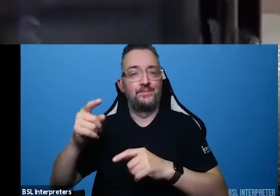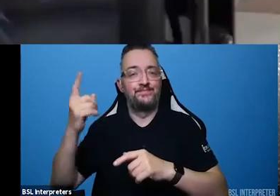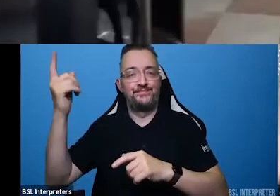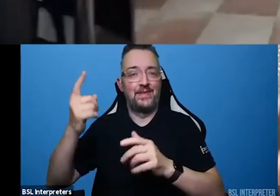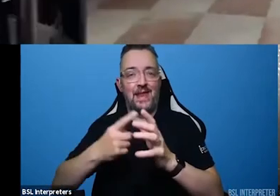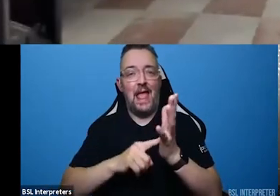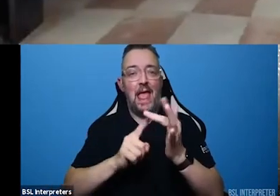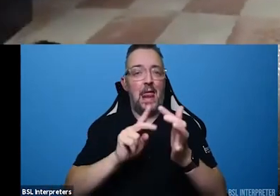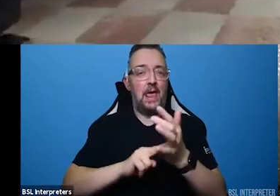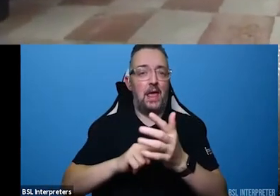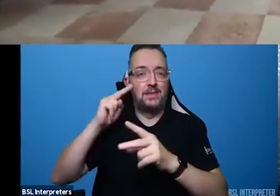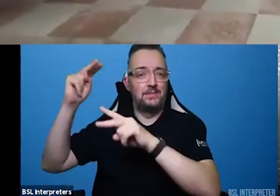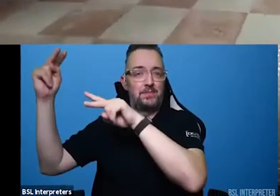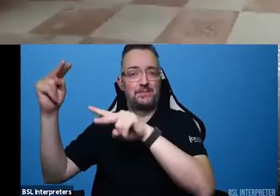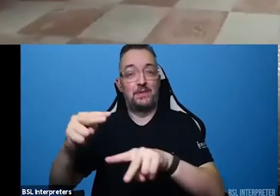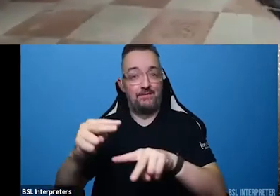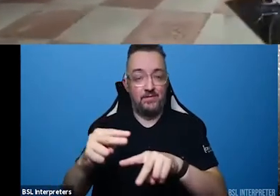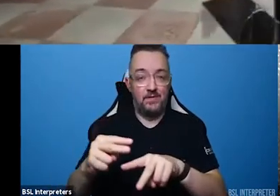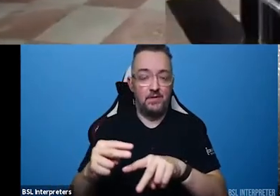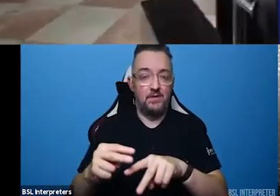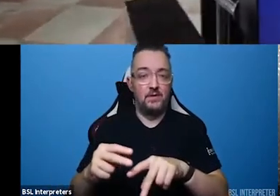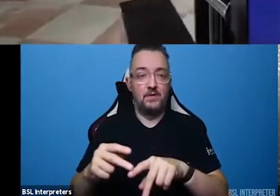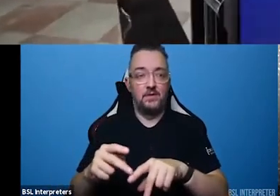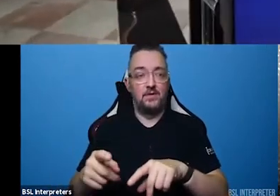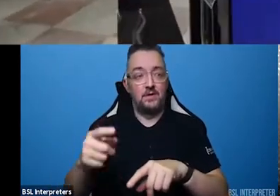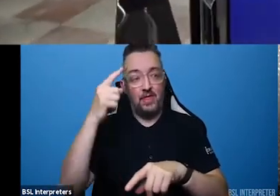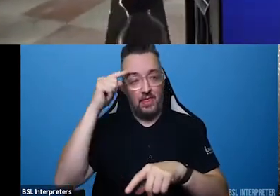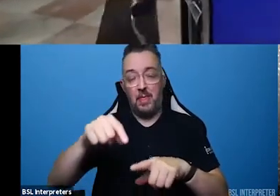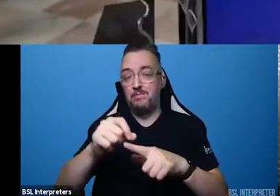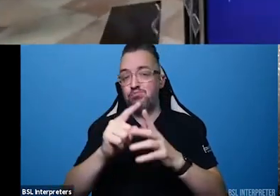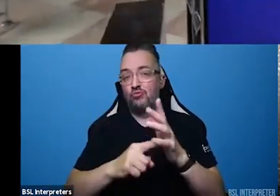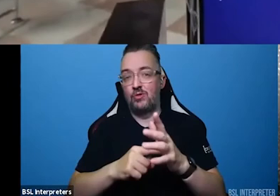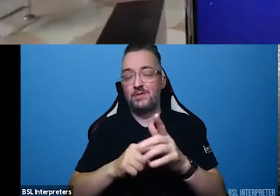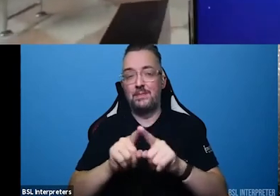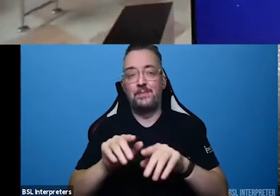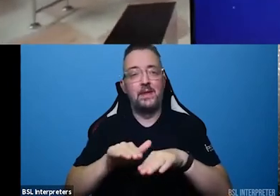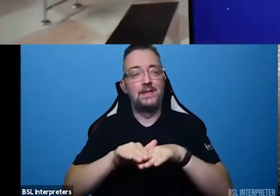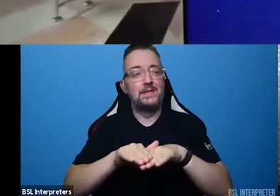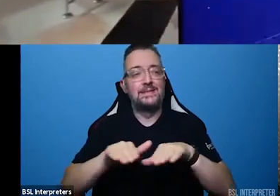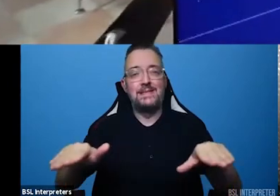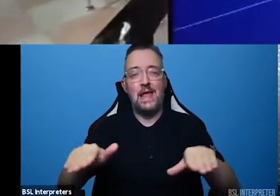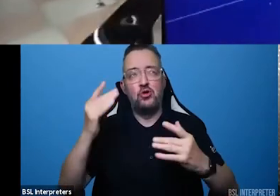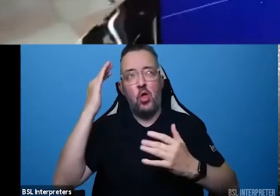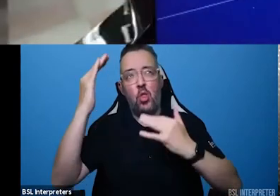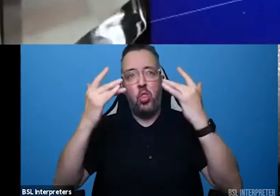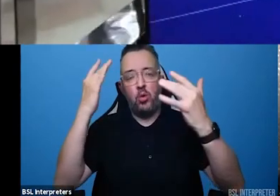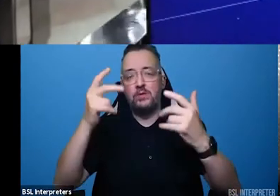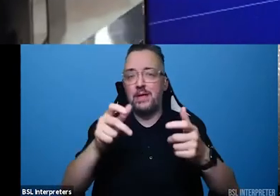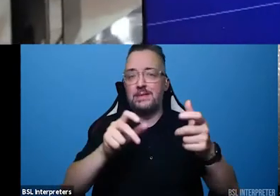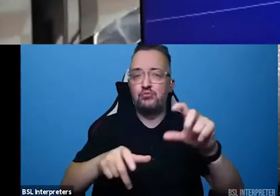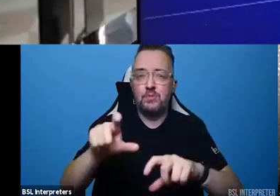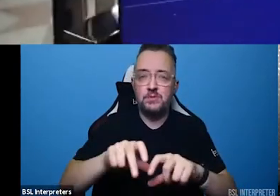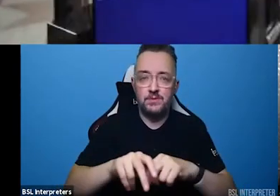Think of the project as a staged thought experiment. Take a